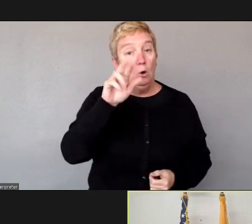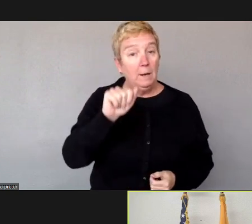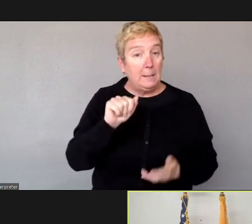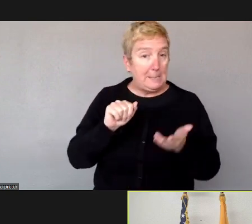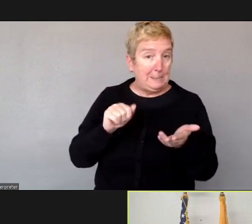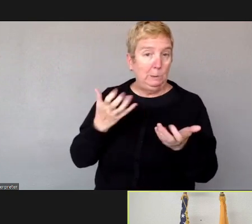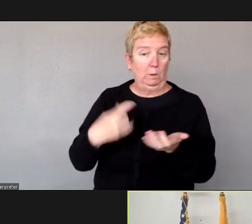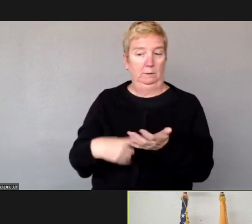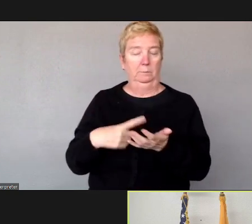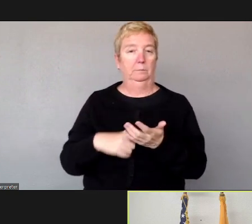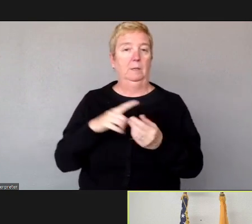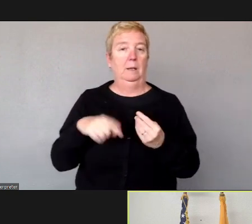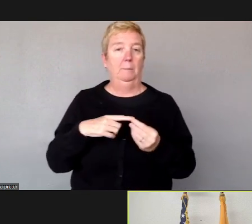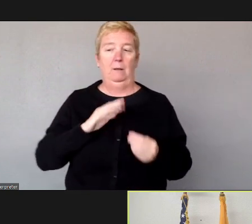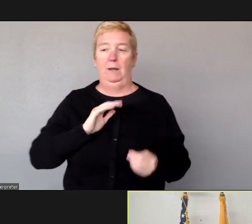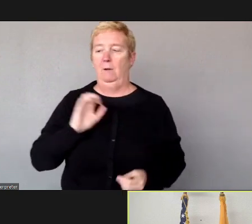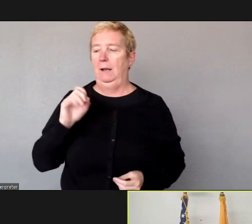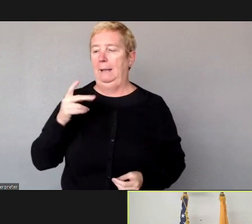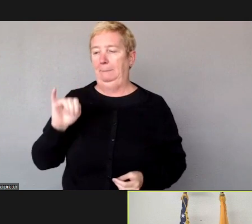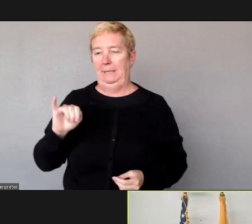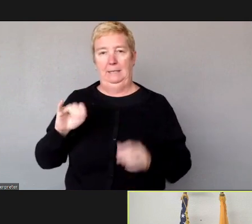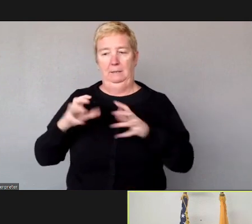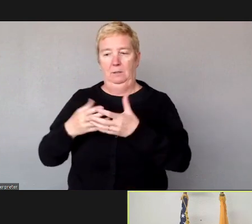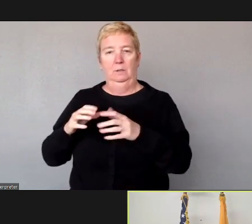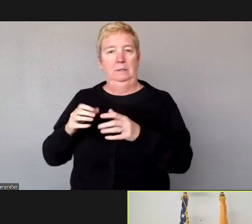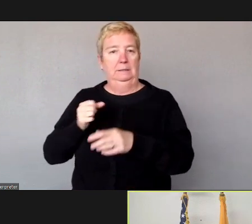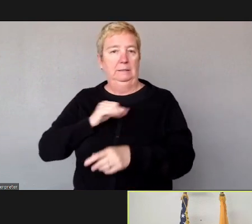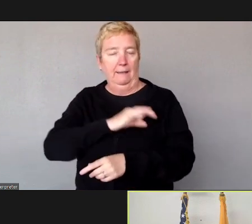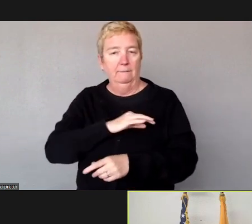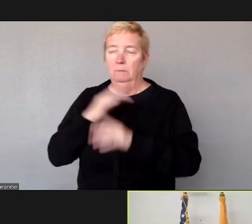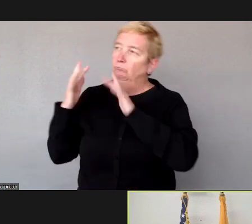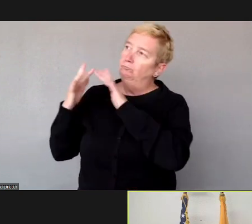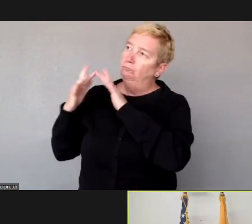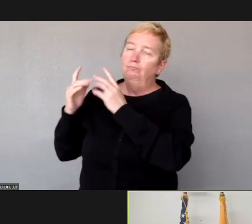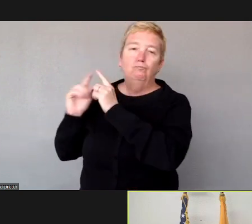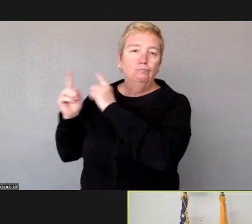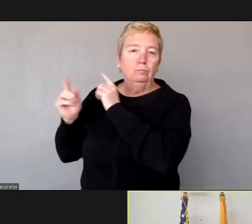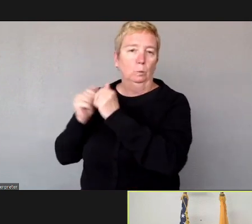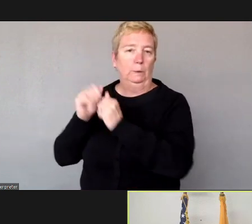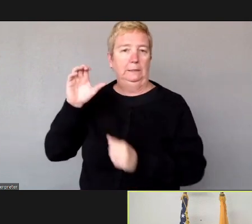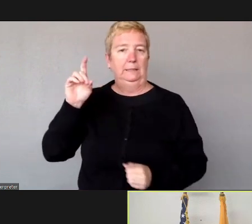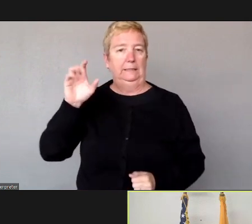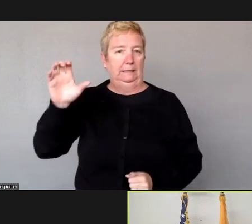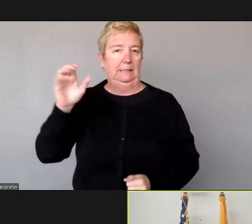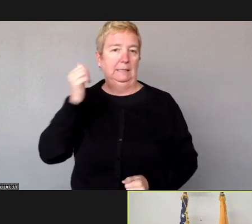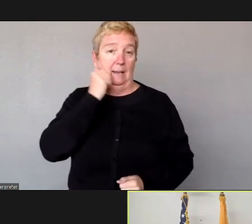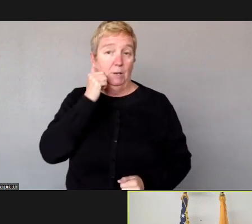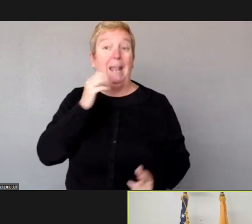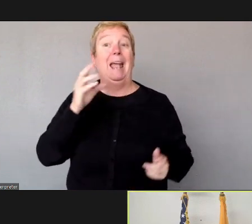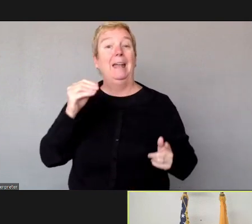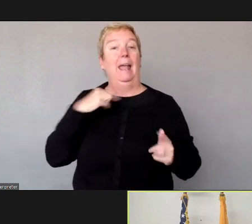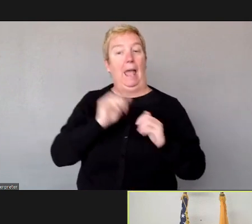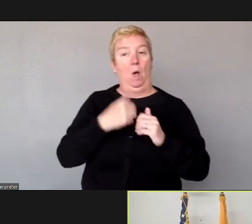our epidemiologists are in contact with the CDC every day and every week, and actually contributing to these